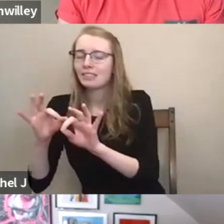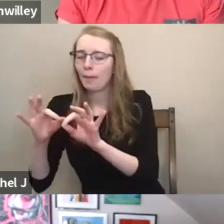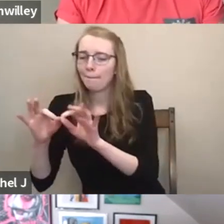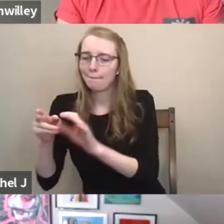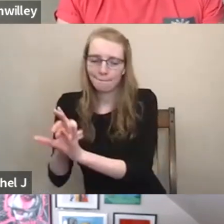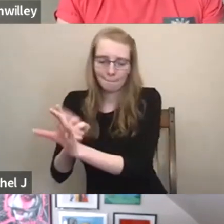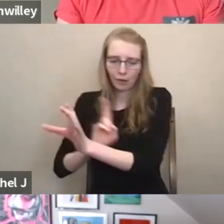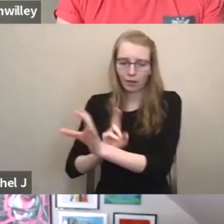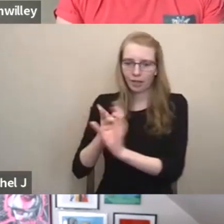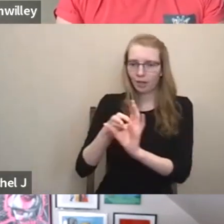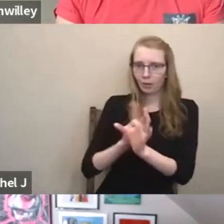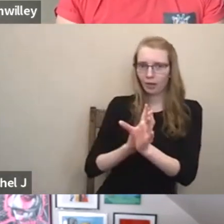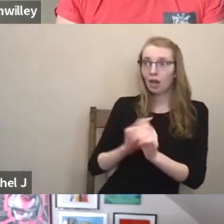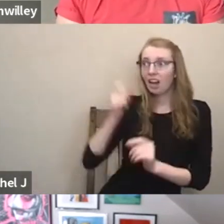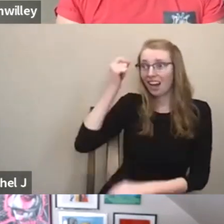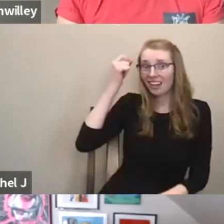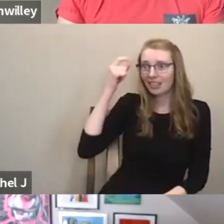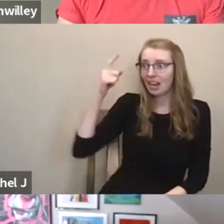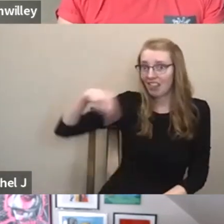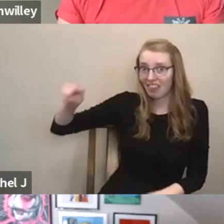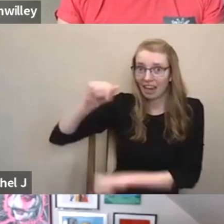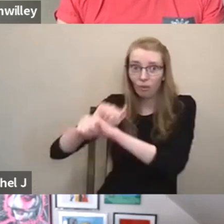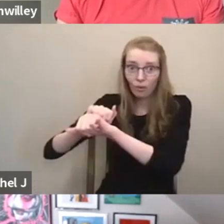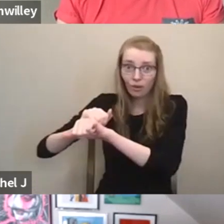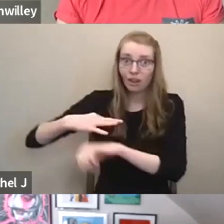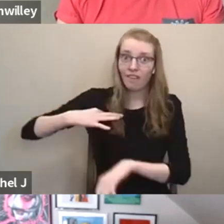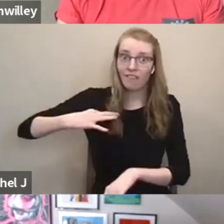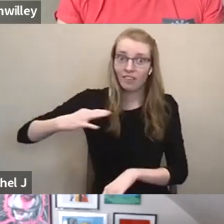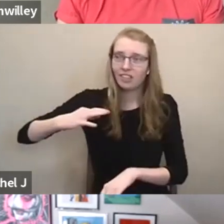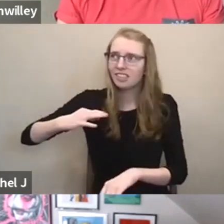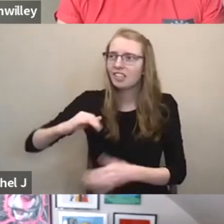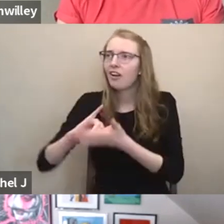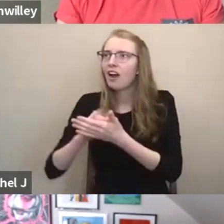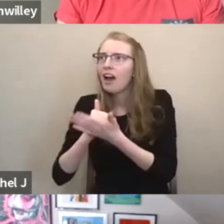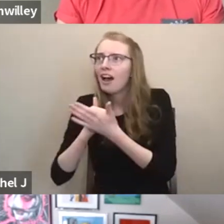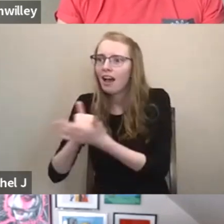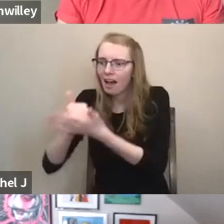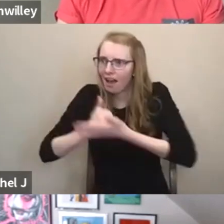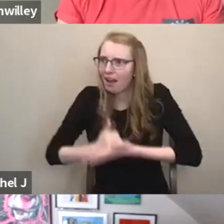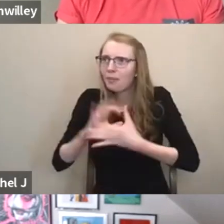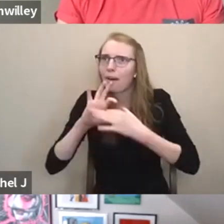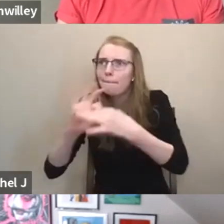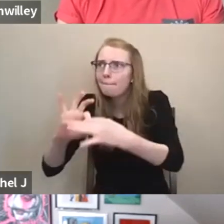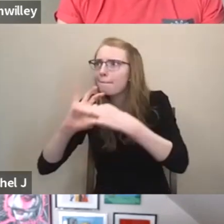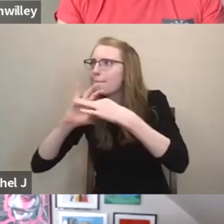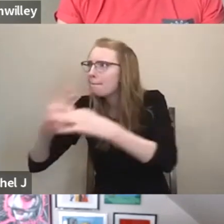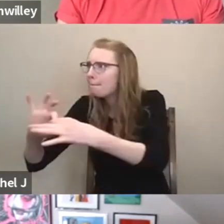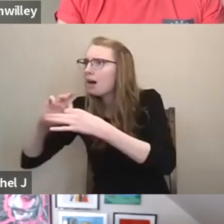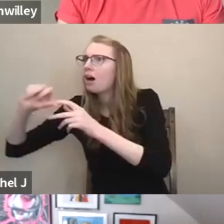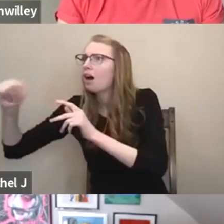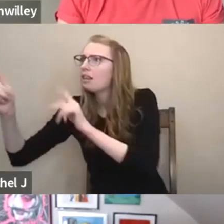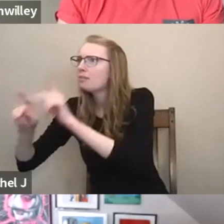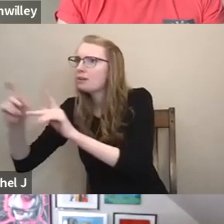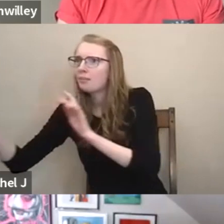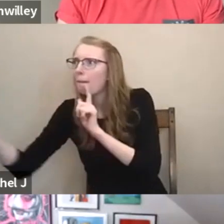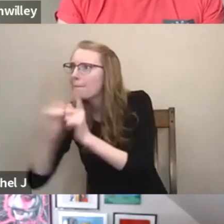building relationships in my life and career. I stopped doing that because of this very